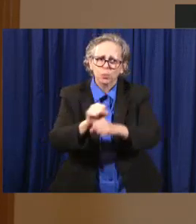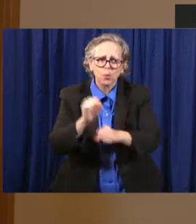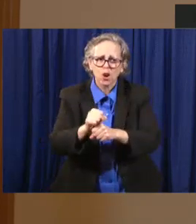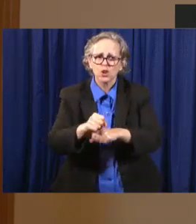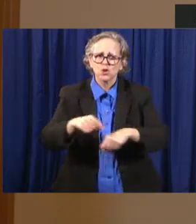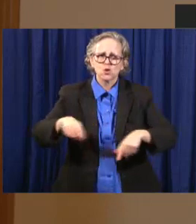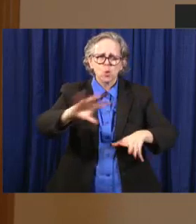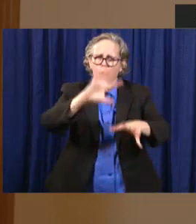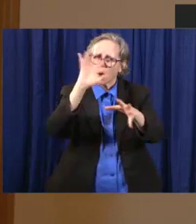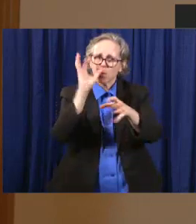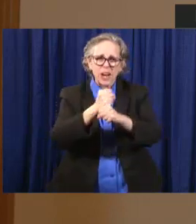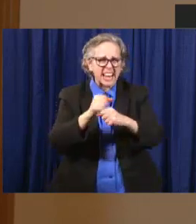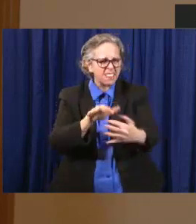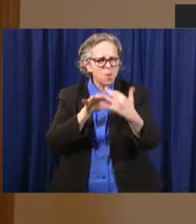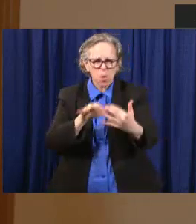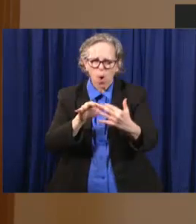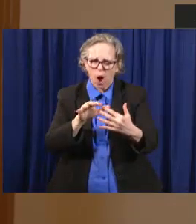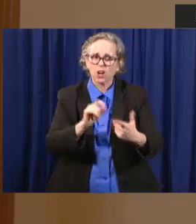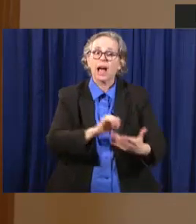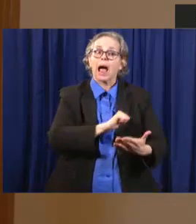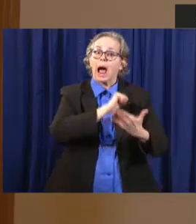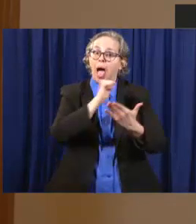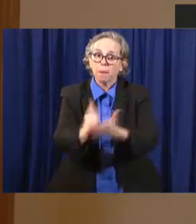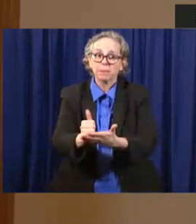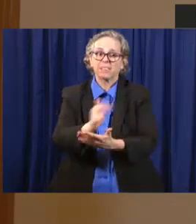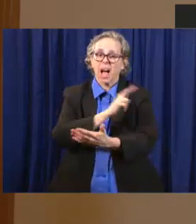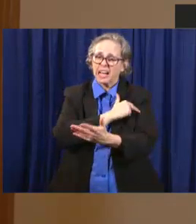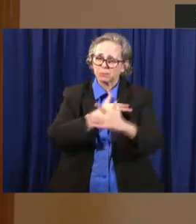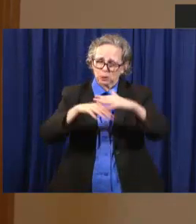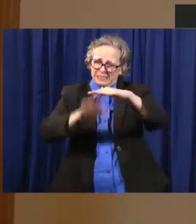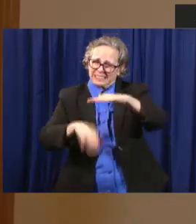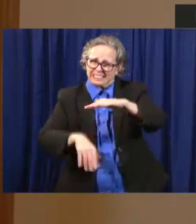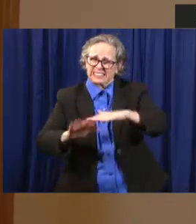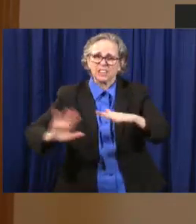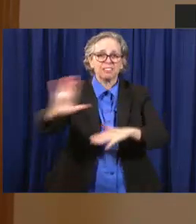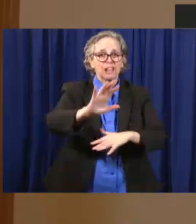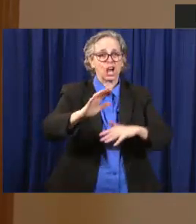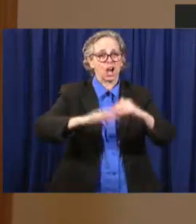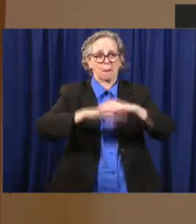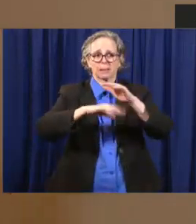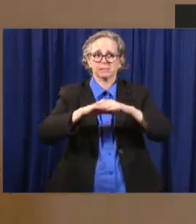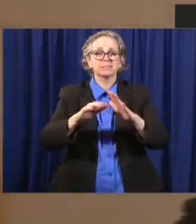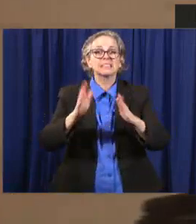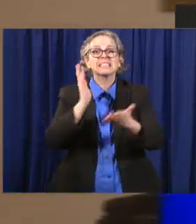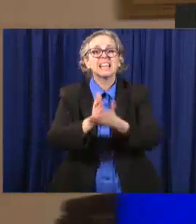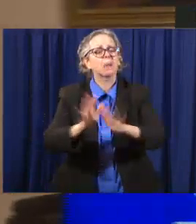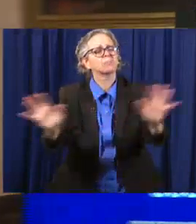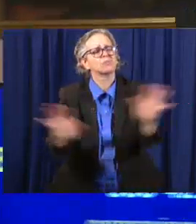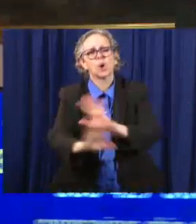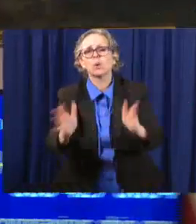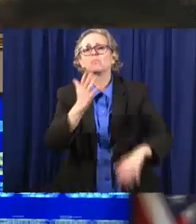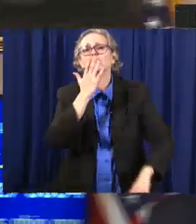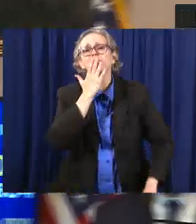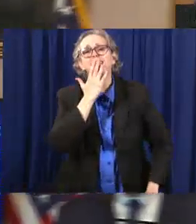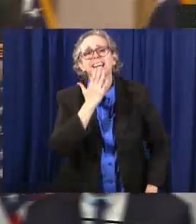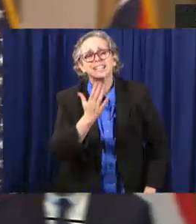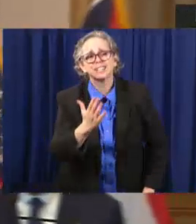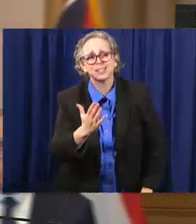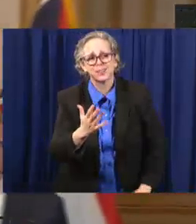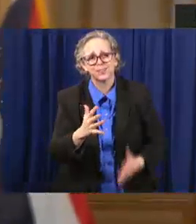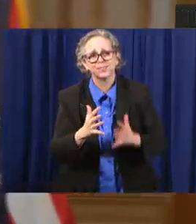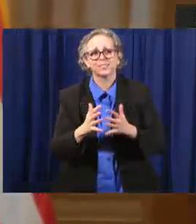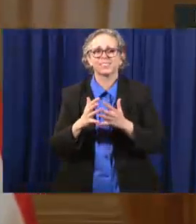our hospitals. We are staying below that line. Don't let up now. Thank you. Dr. Atkin, thank you very much. And we'll